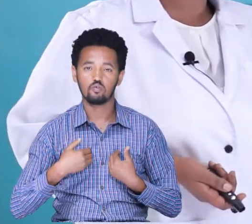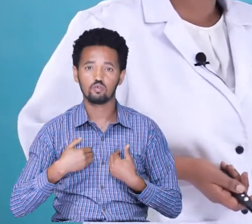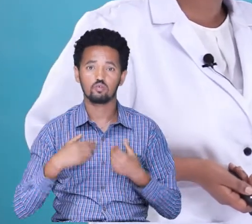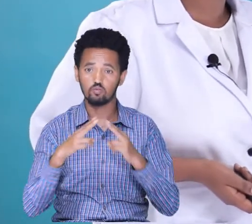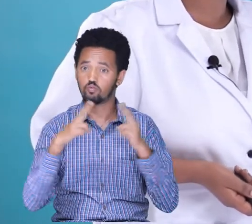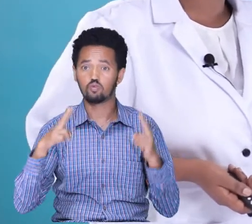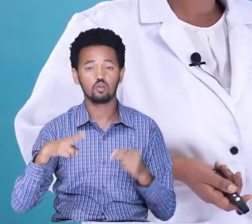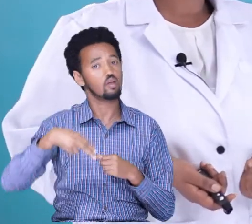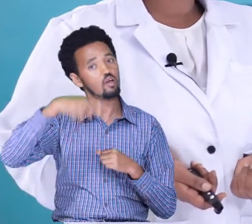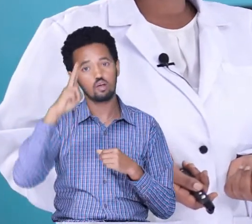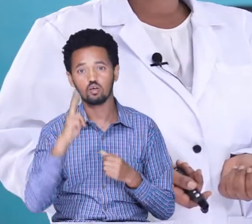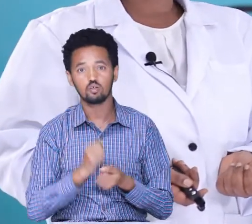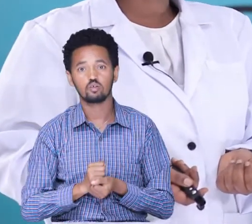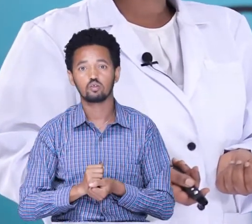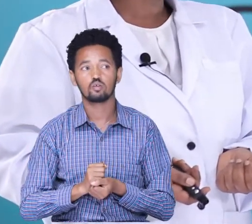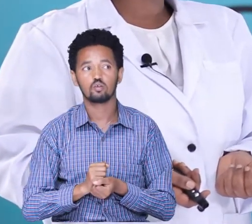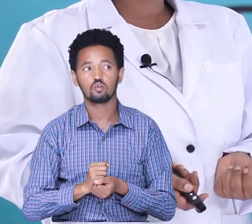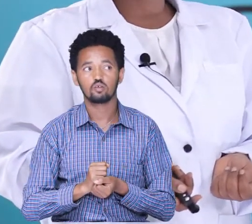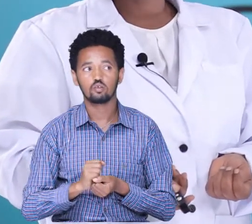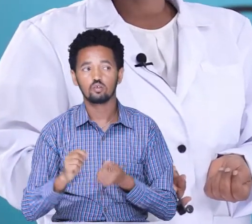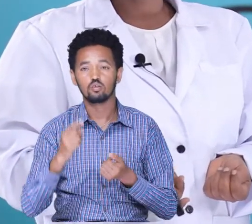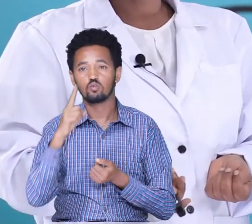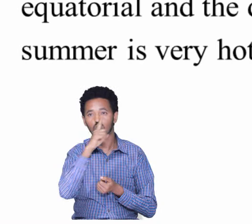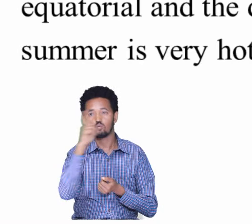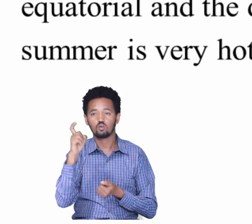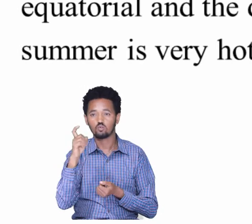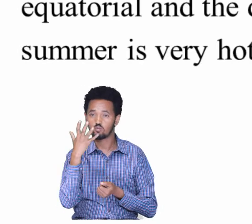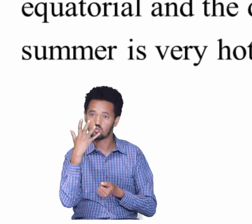exceeds 1,500 millimeters per year.